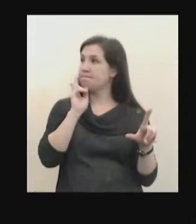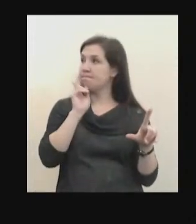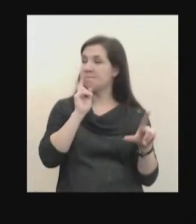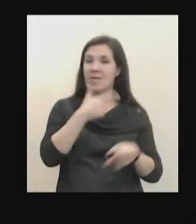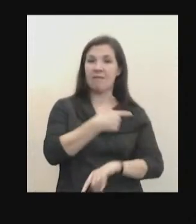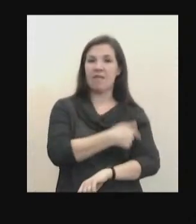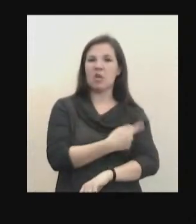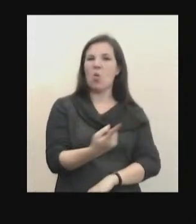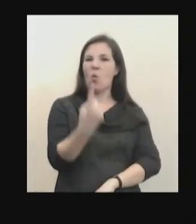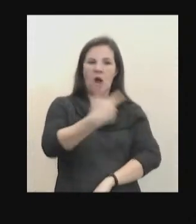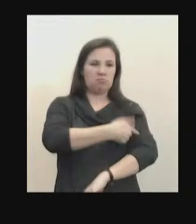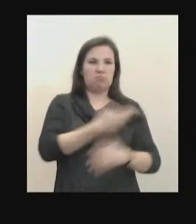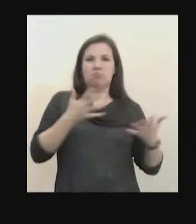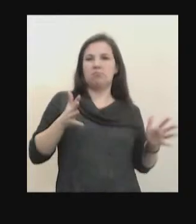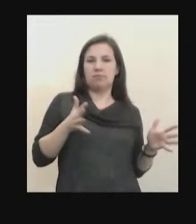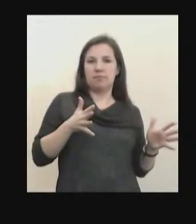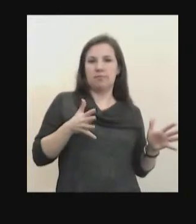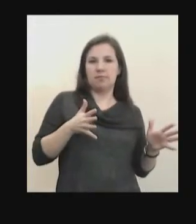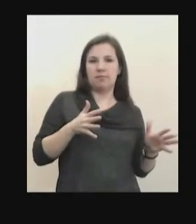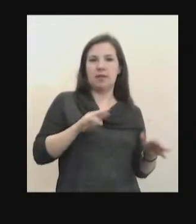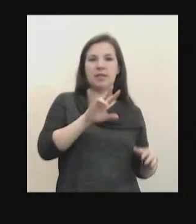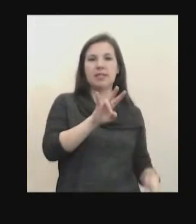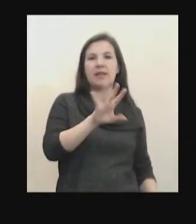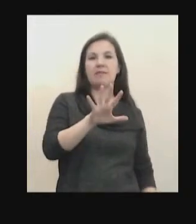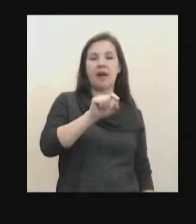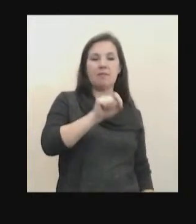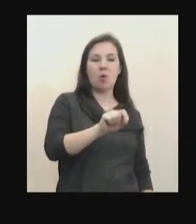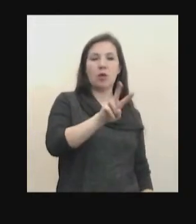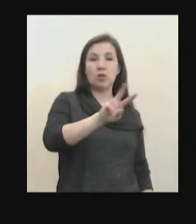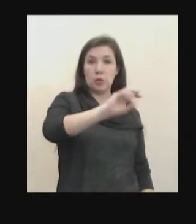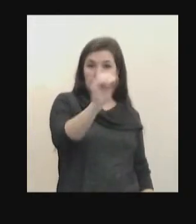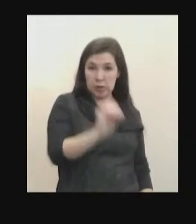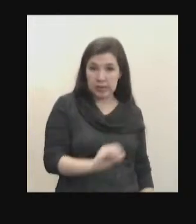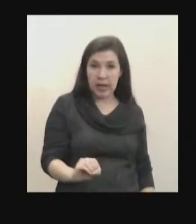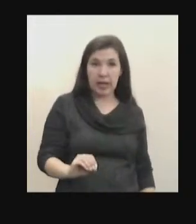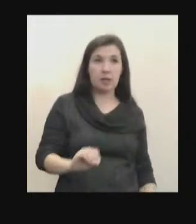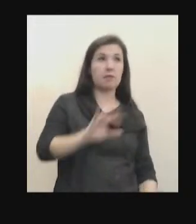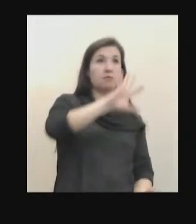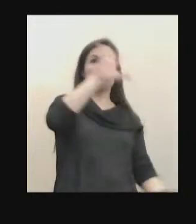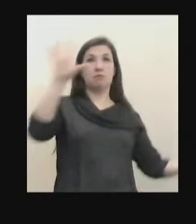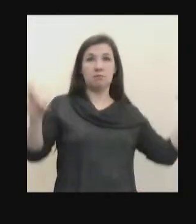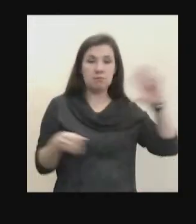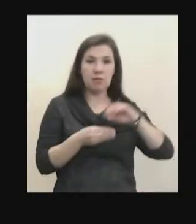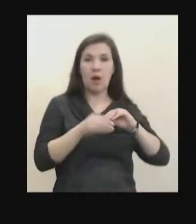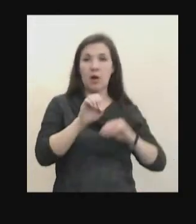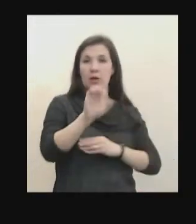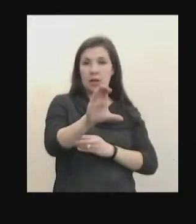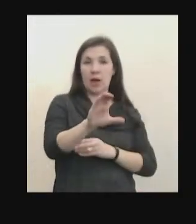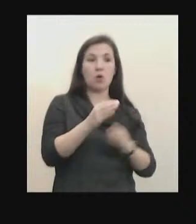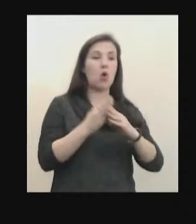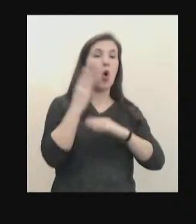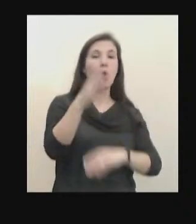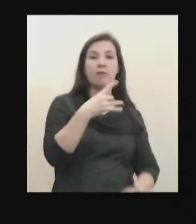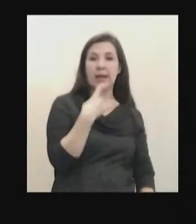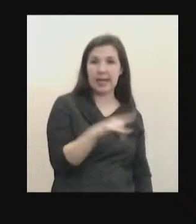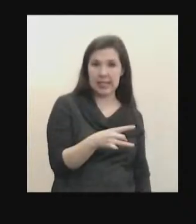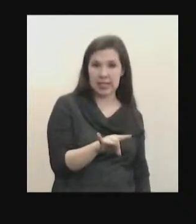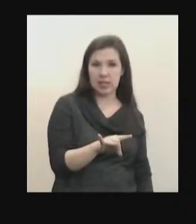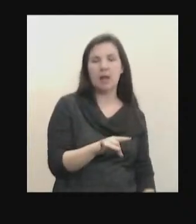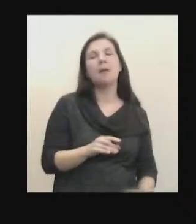dose. 75.2% of Erie County adults, 18 and plus, this is the 2020 population